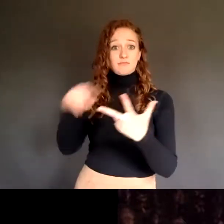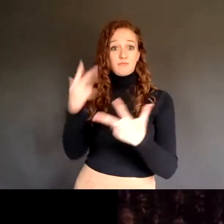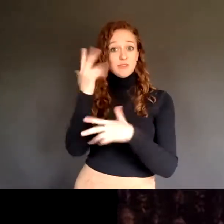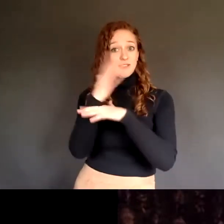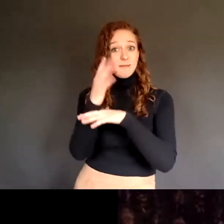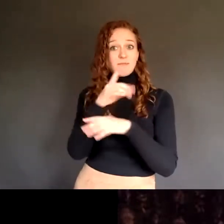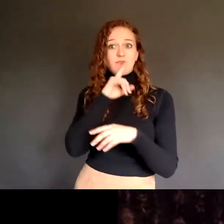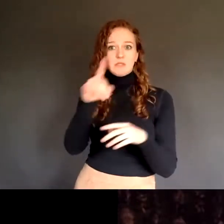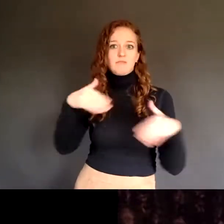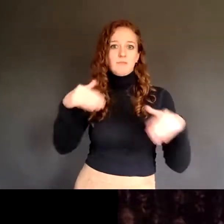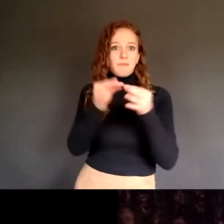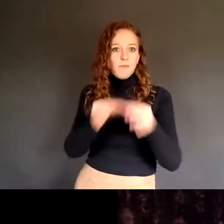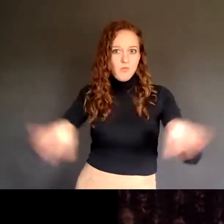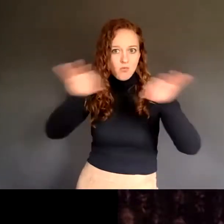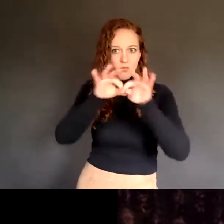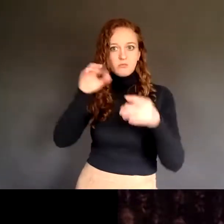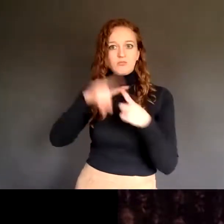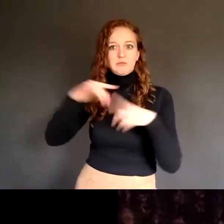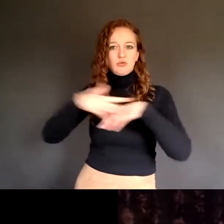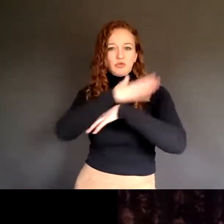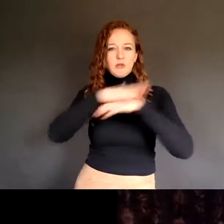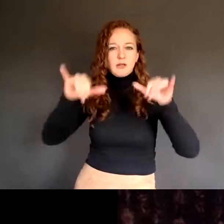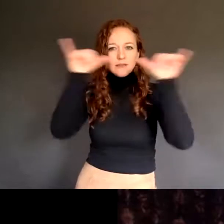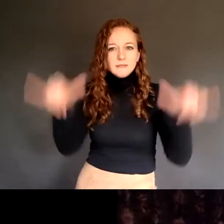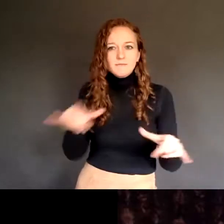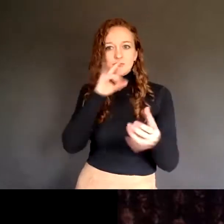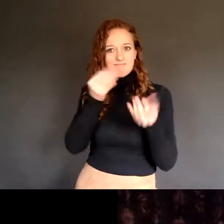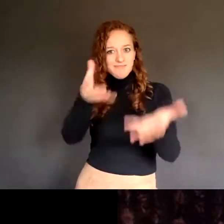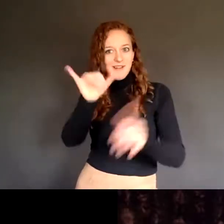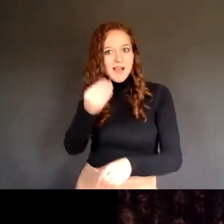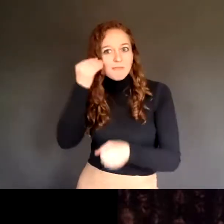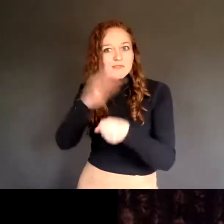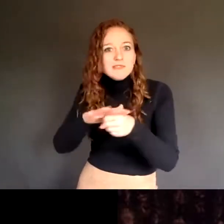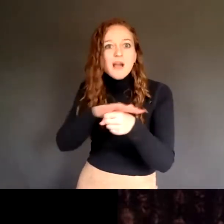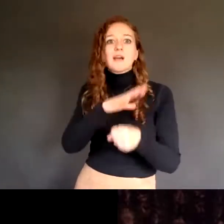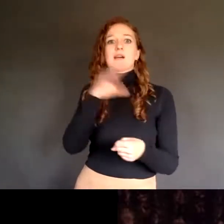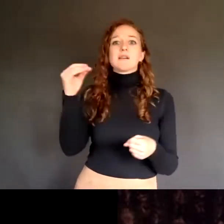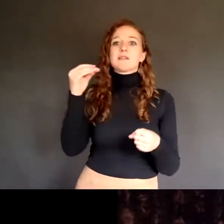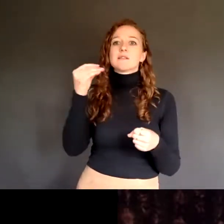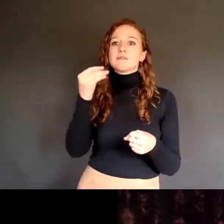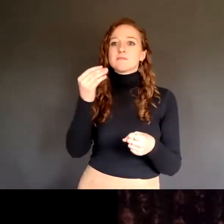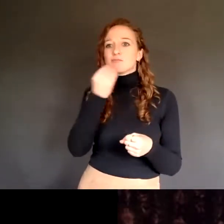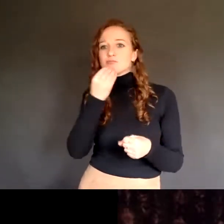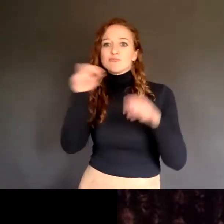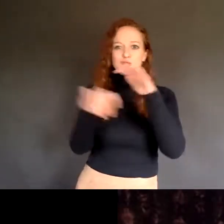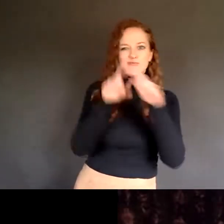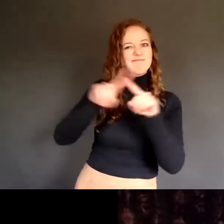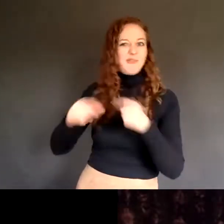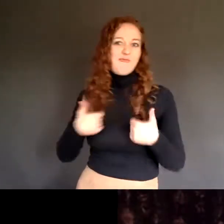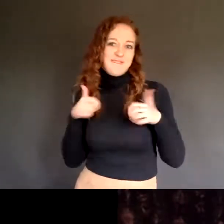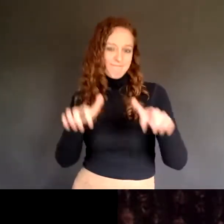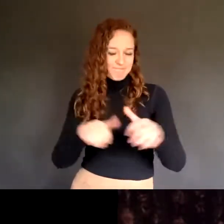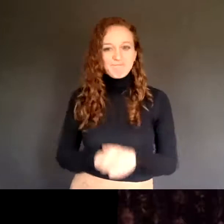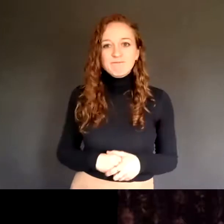the whole host of things that I looked at, right, with respect to them. They're really important to the intertidal